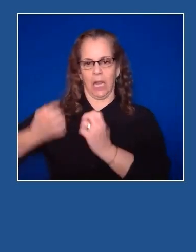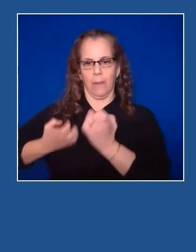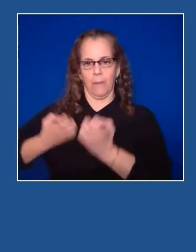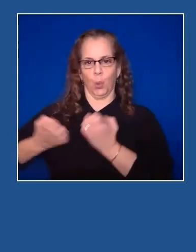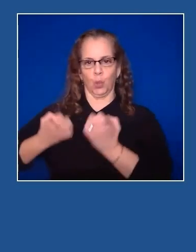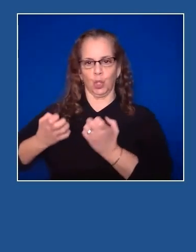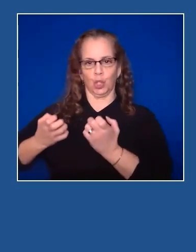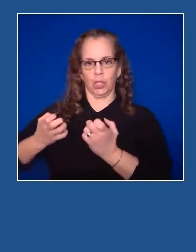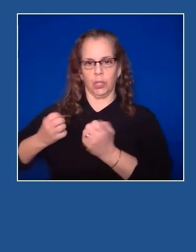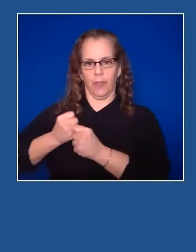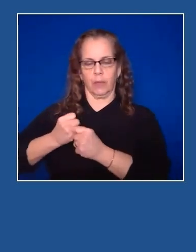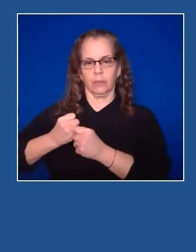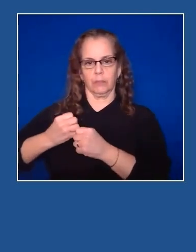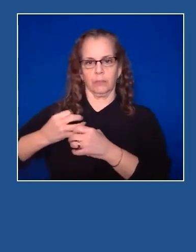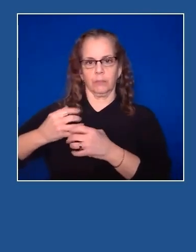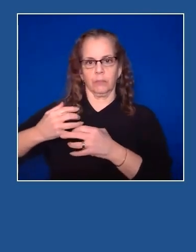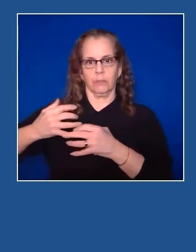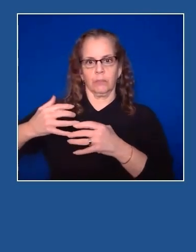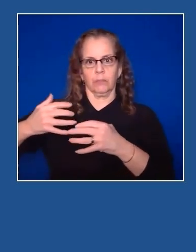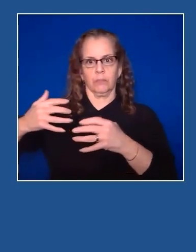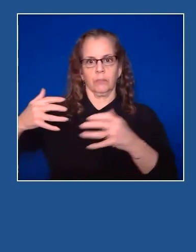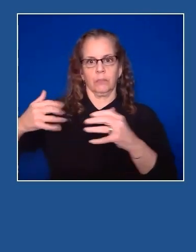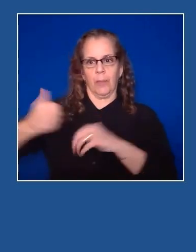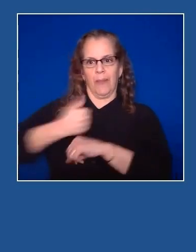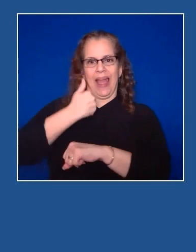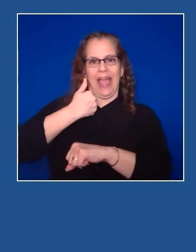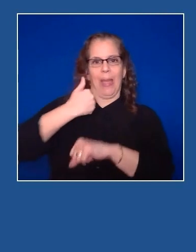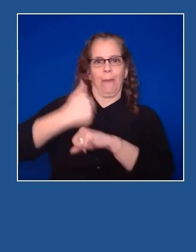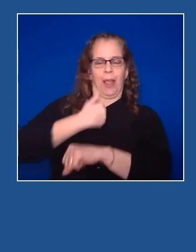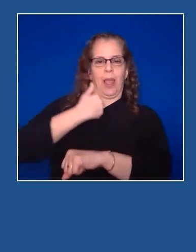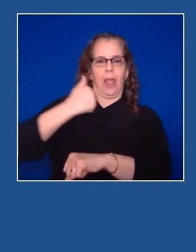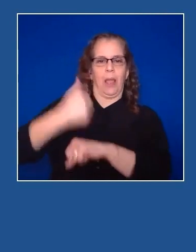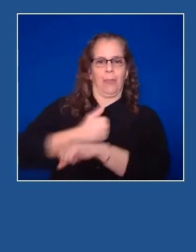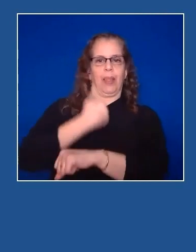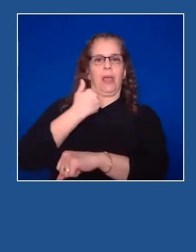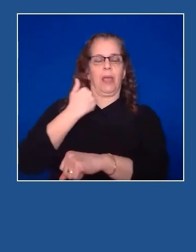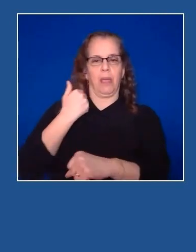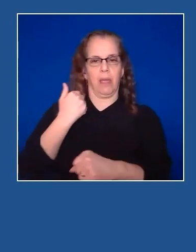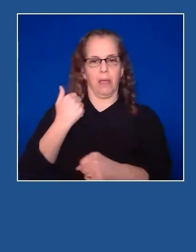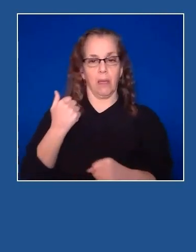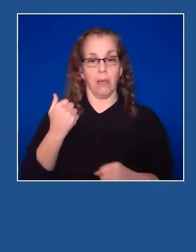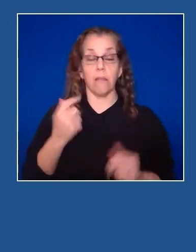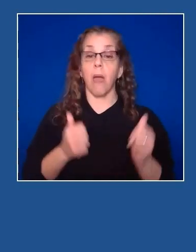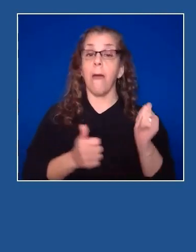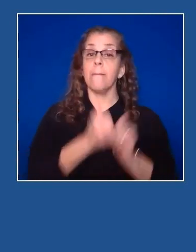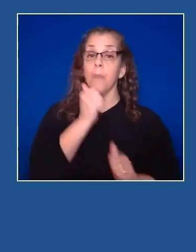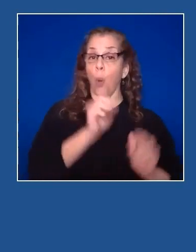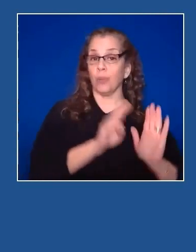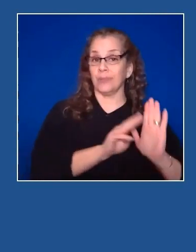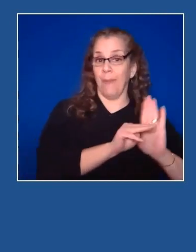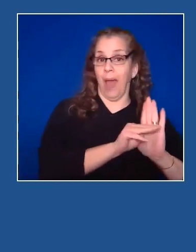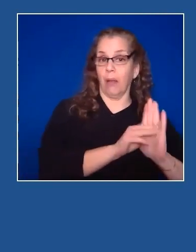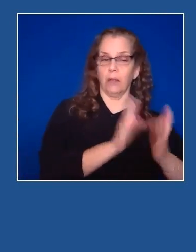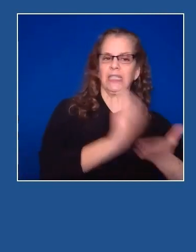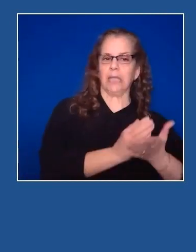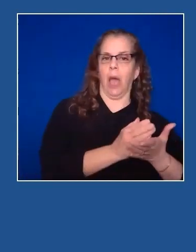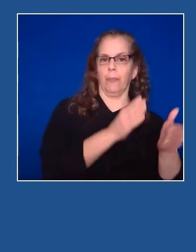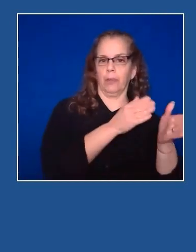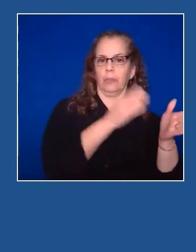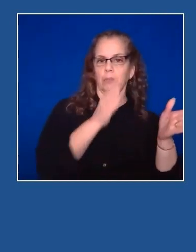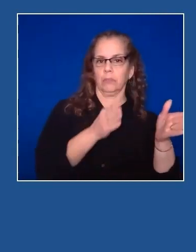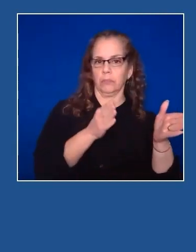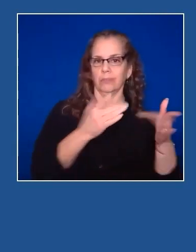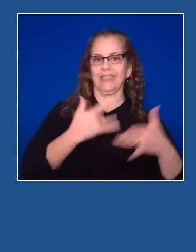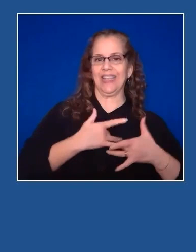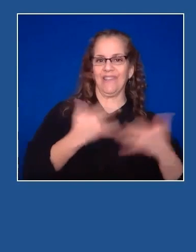and bigger as we judge and blame. Most models stop there and say, yep, that's when people get dysregulated and they make suicide